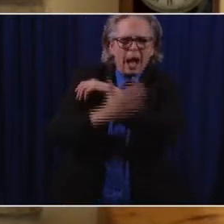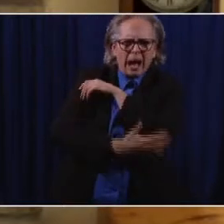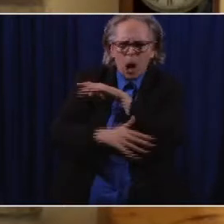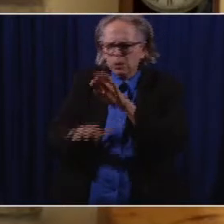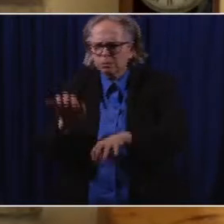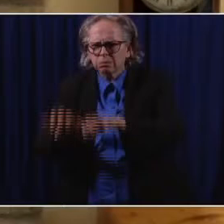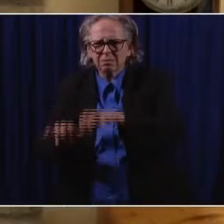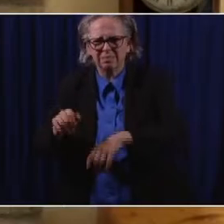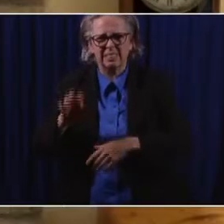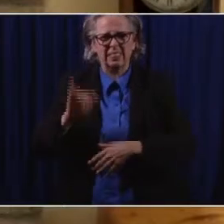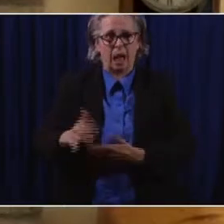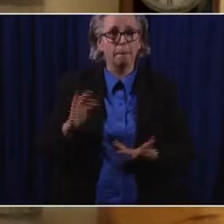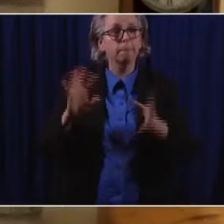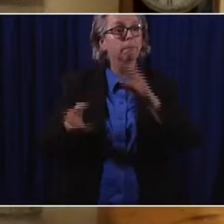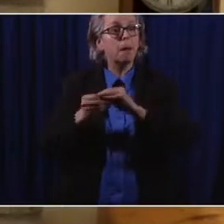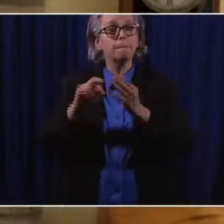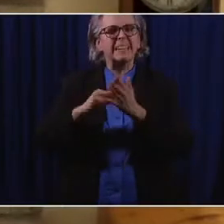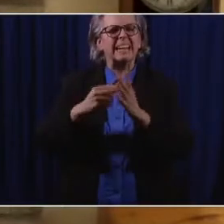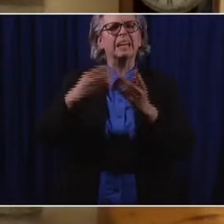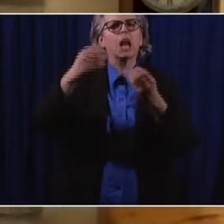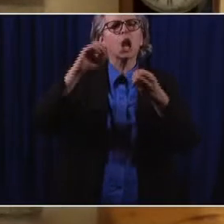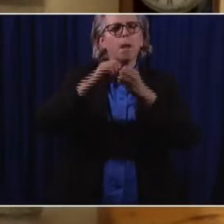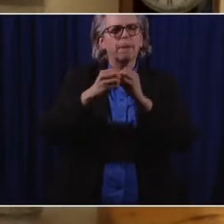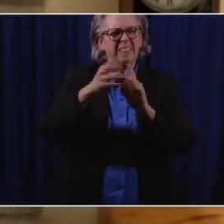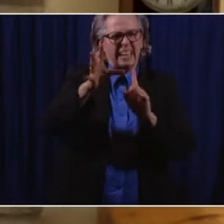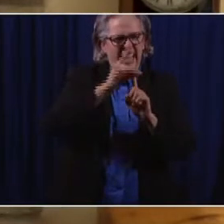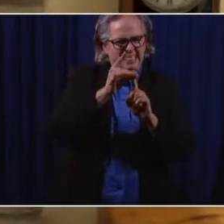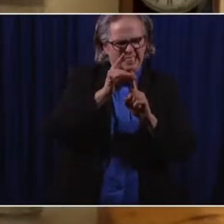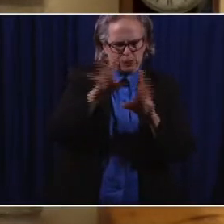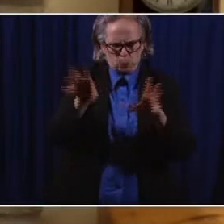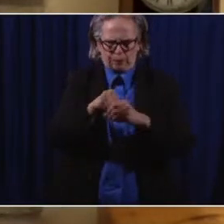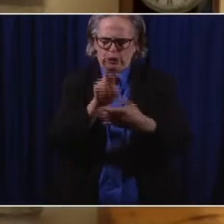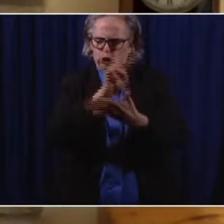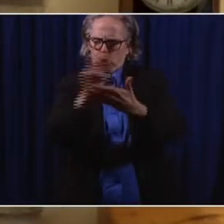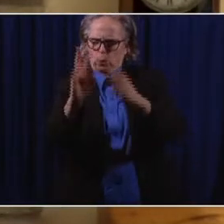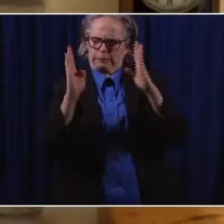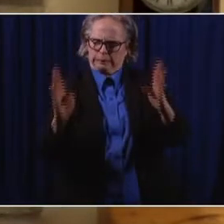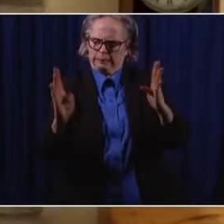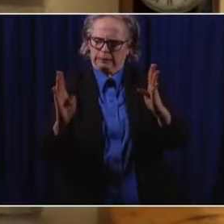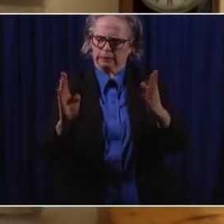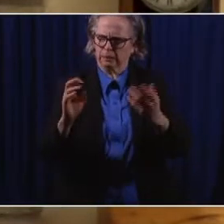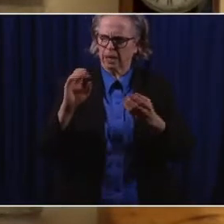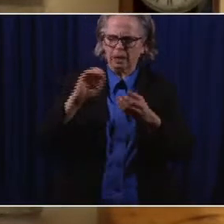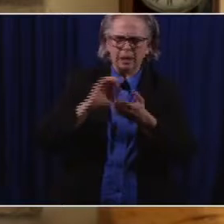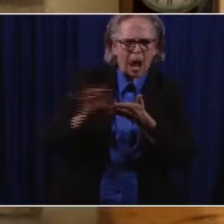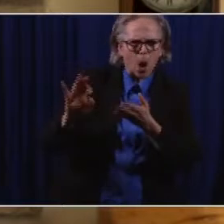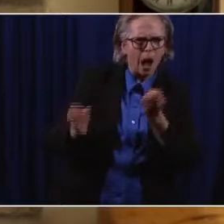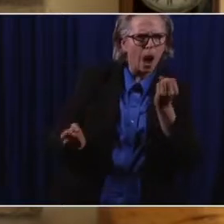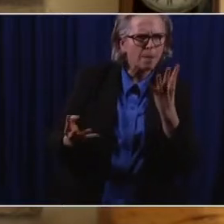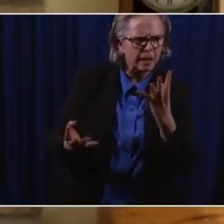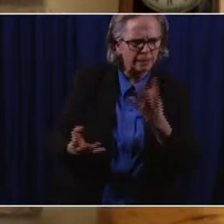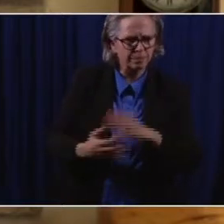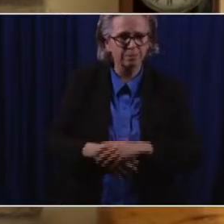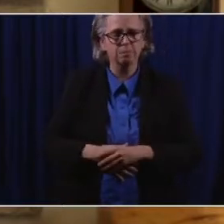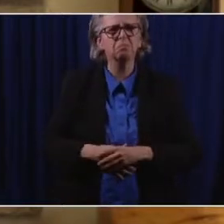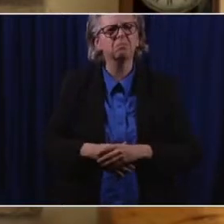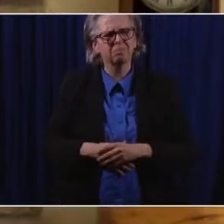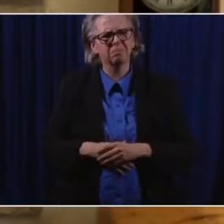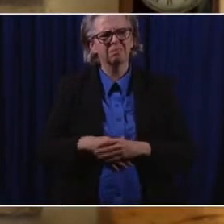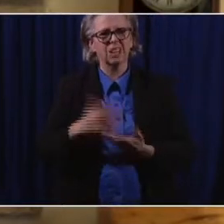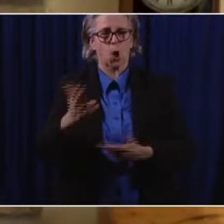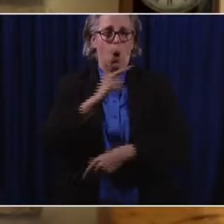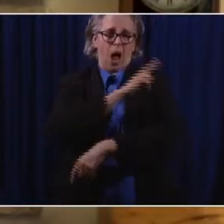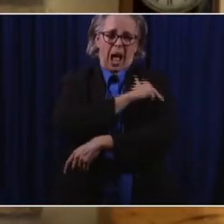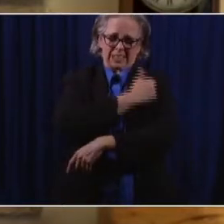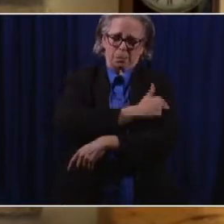cases the last 2 weeks. Let's talk for a moment about hospitalization.